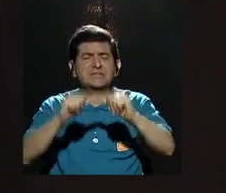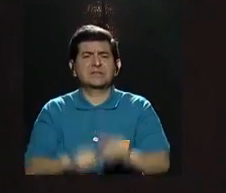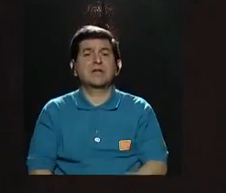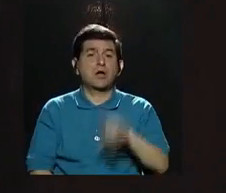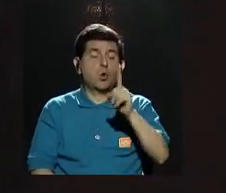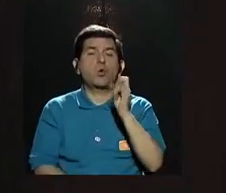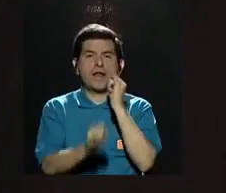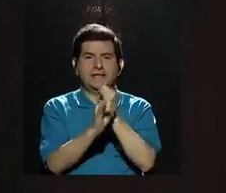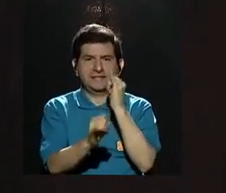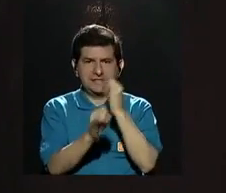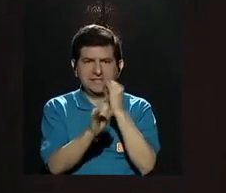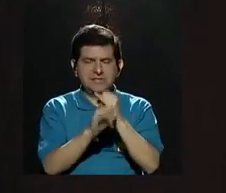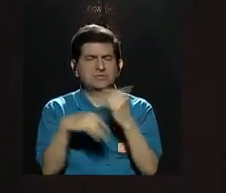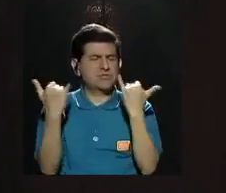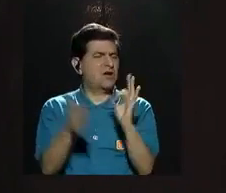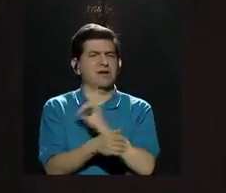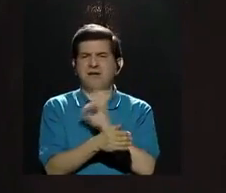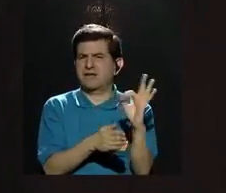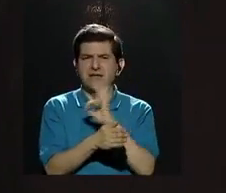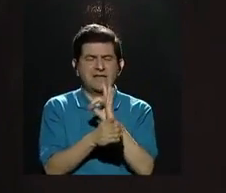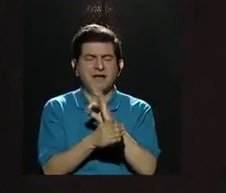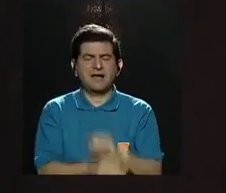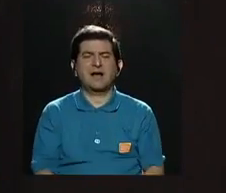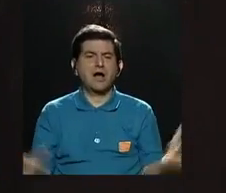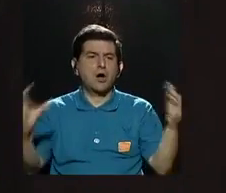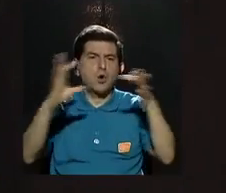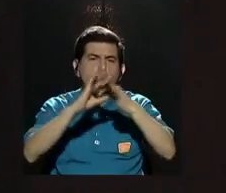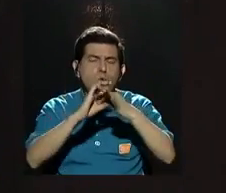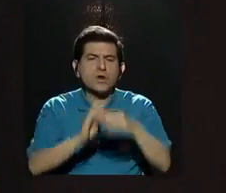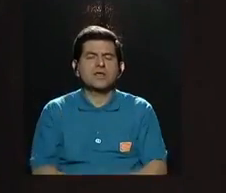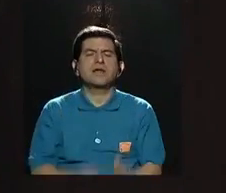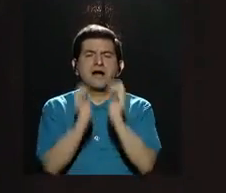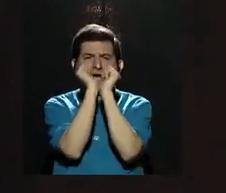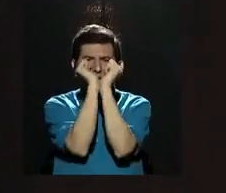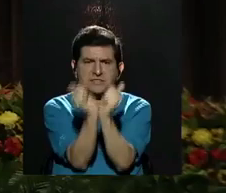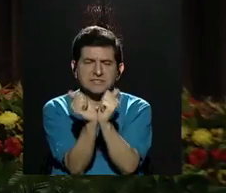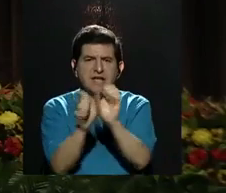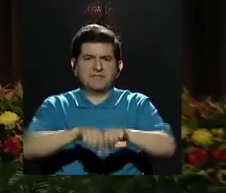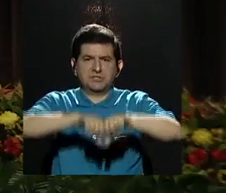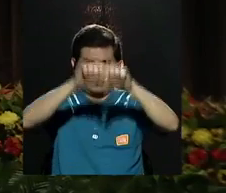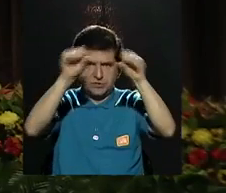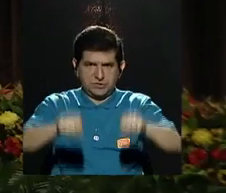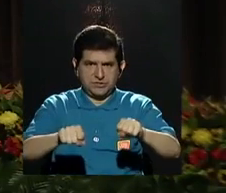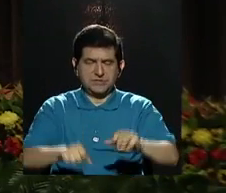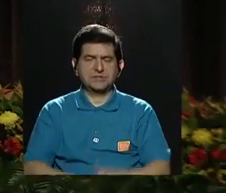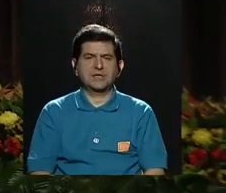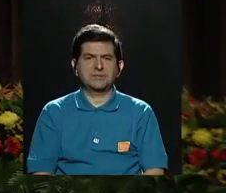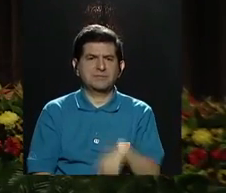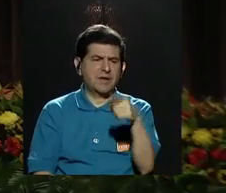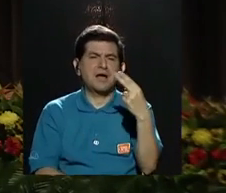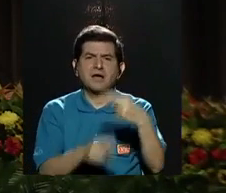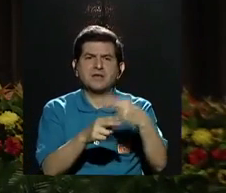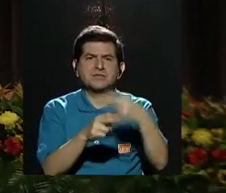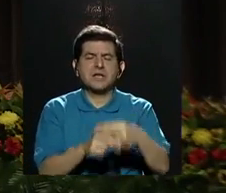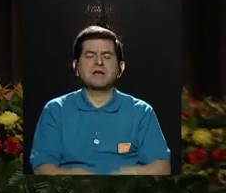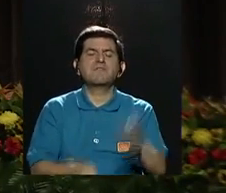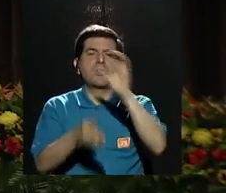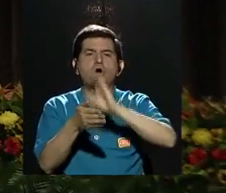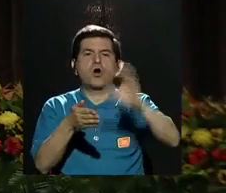institution linked to slavery, which is called the Electoral